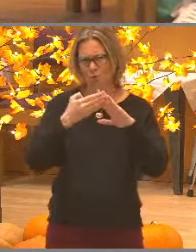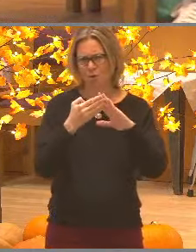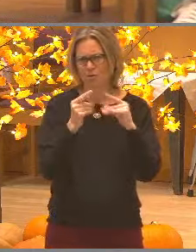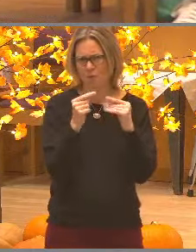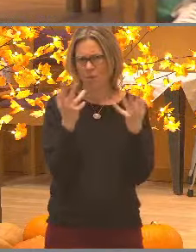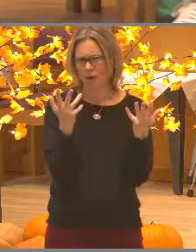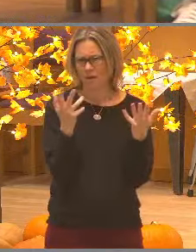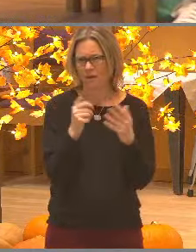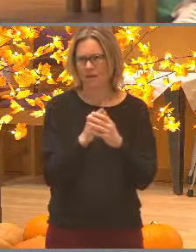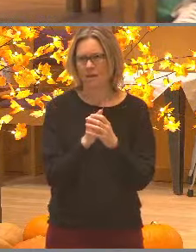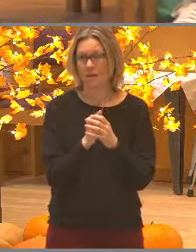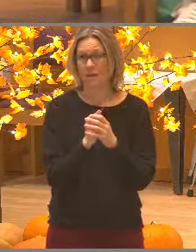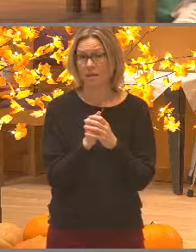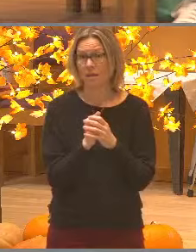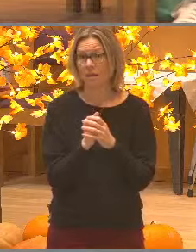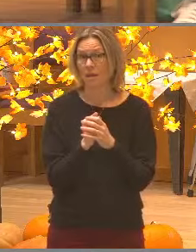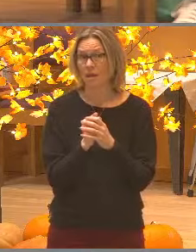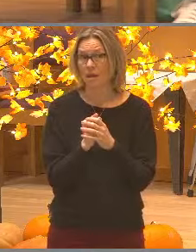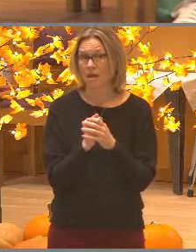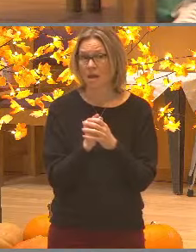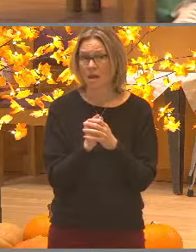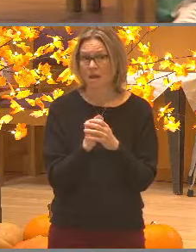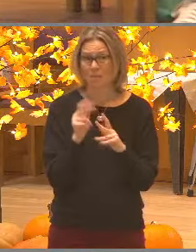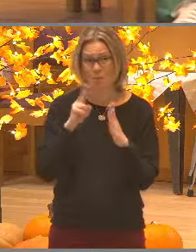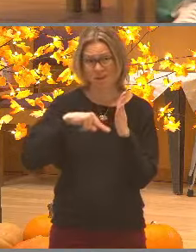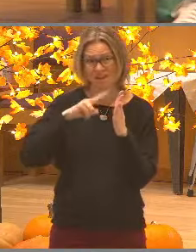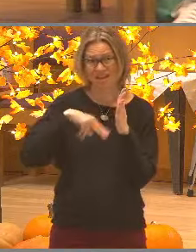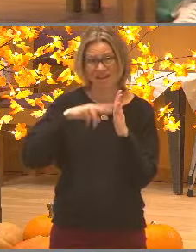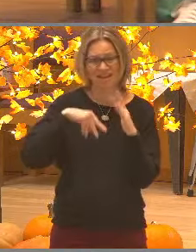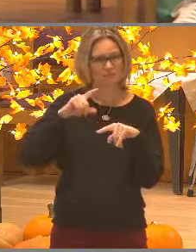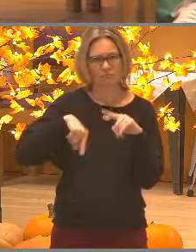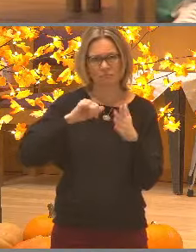scripture that nobody could read?